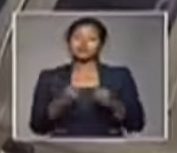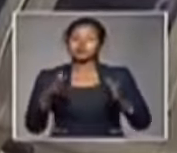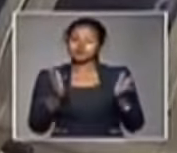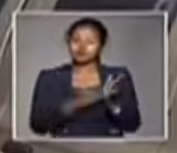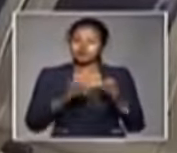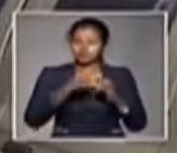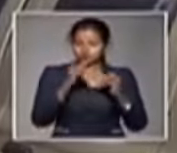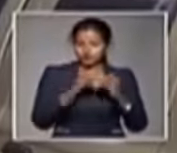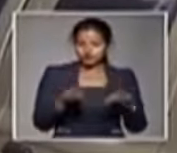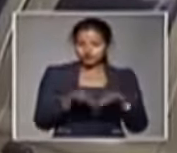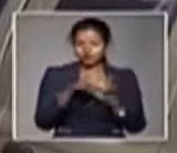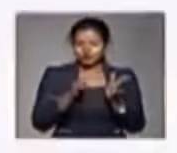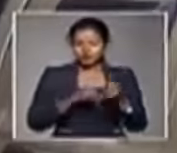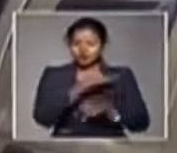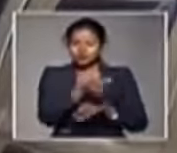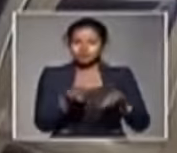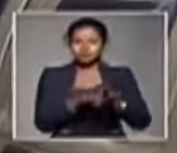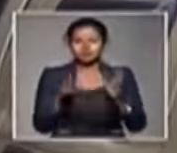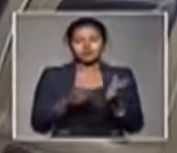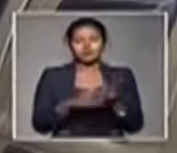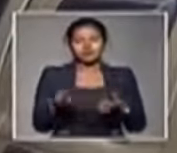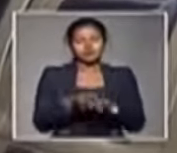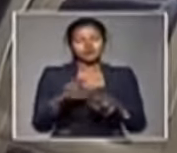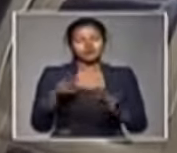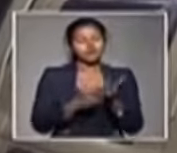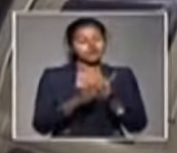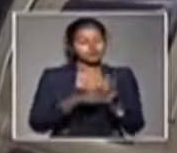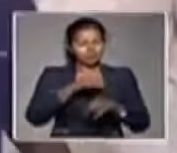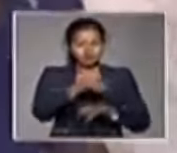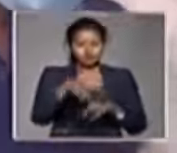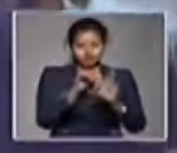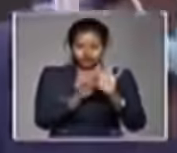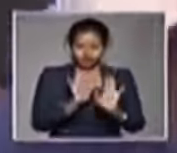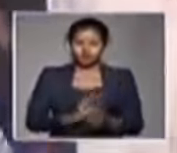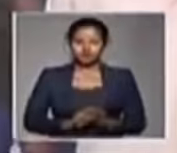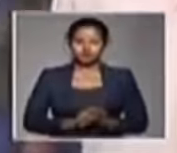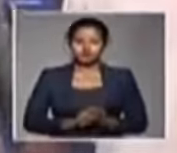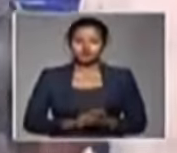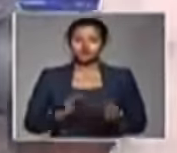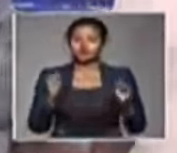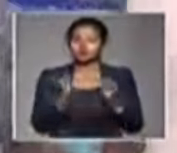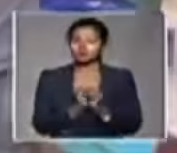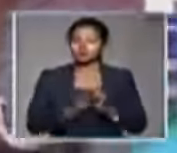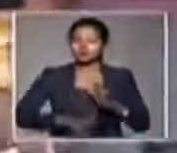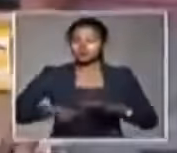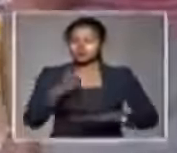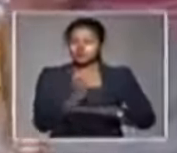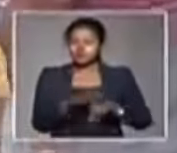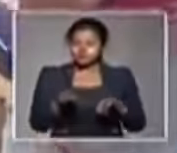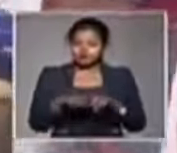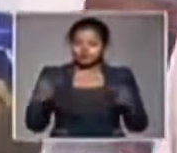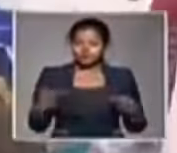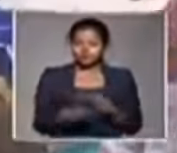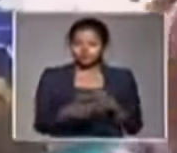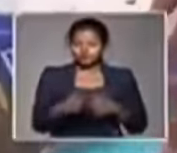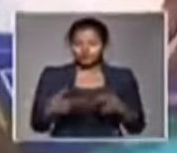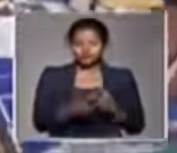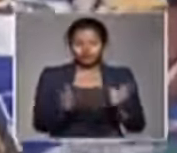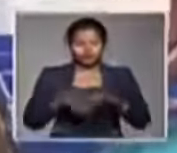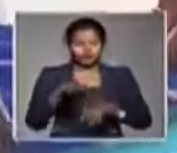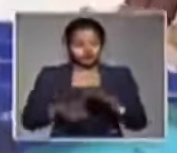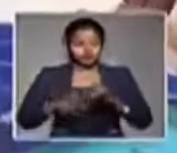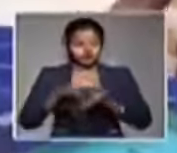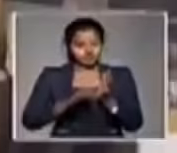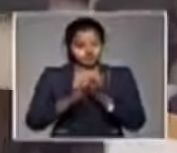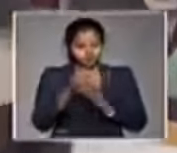Beruwala, Nalalahena, Maradana and Murgalla. Acting Director General of the Fisheries Department, Susanta Kahawatta,